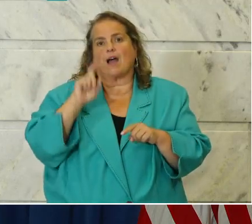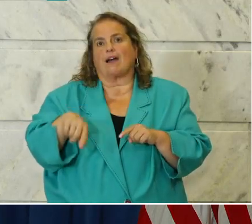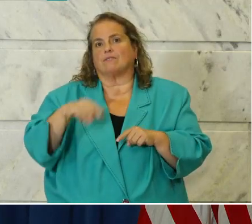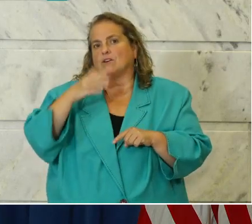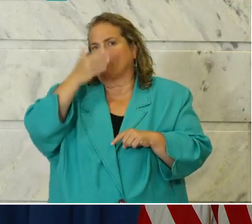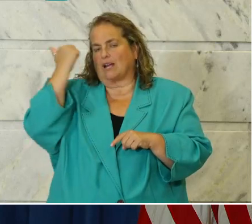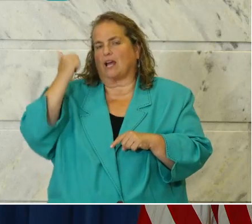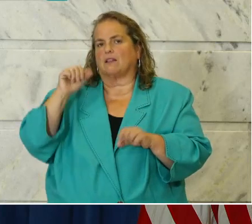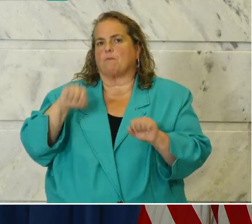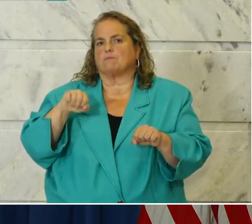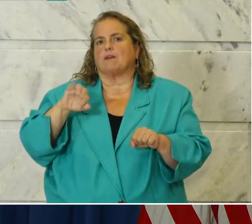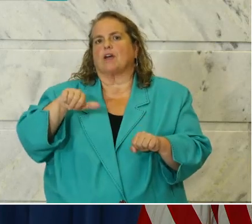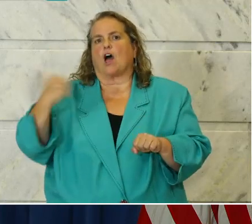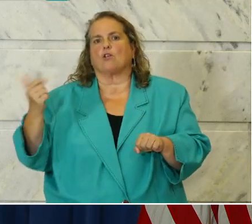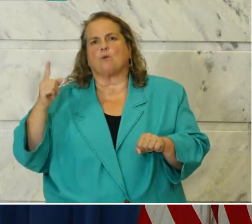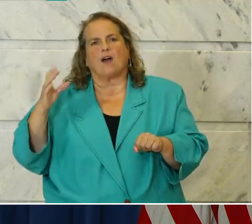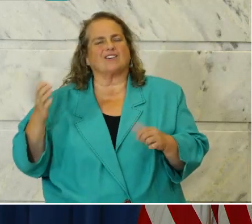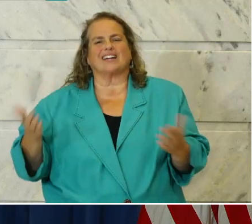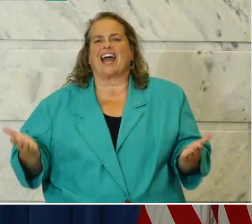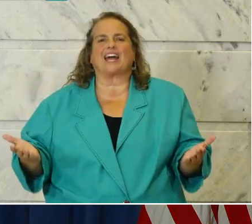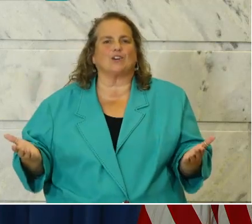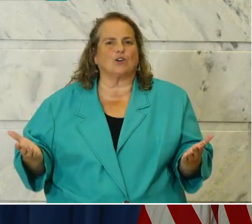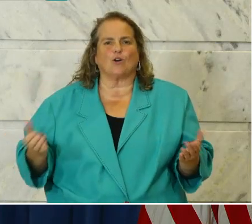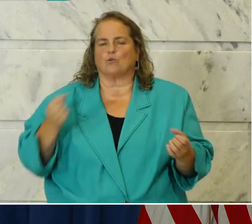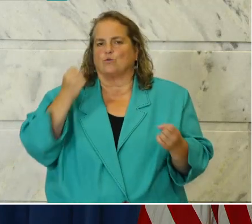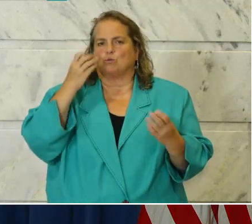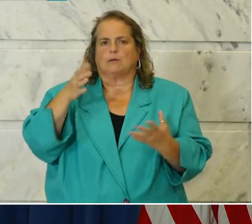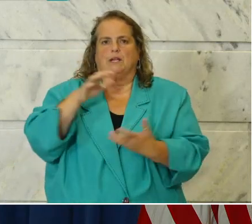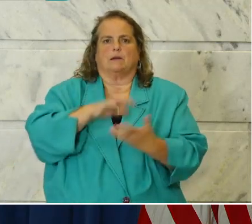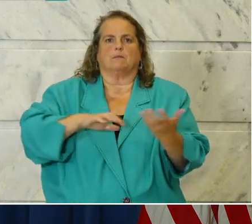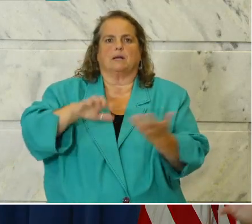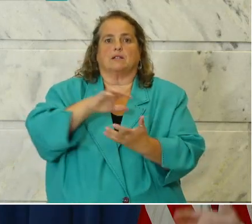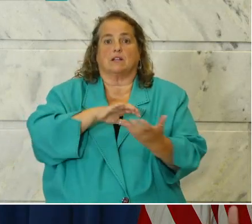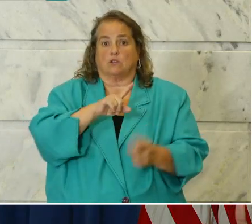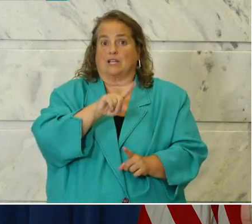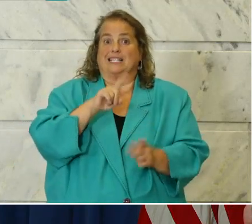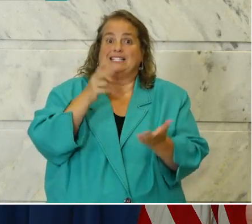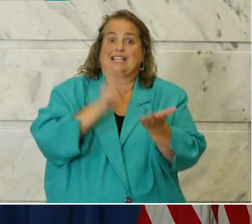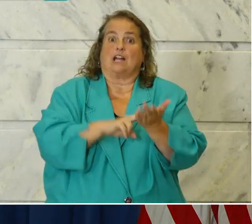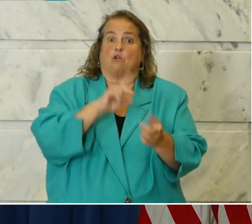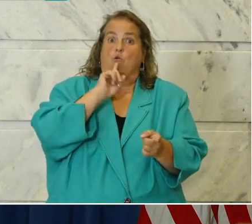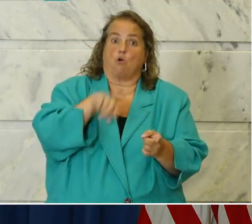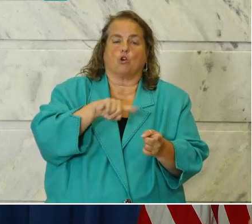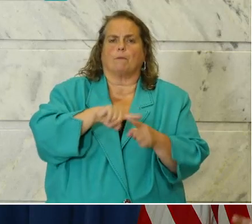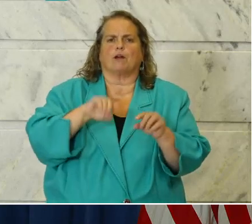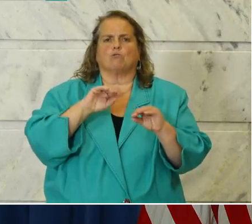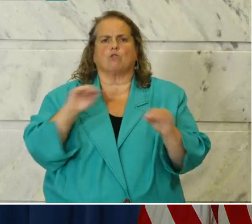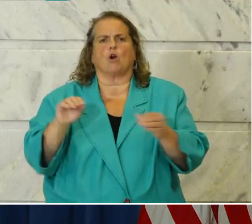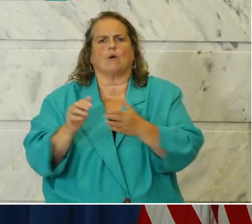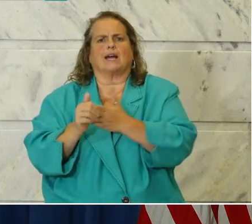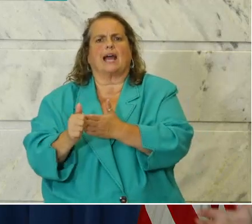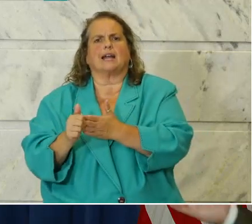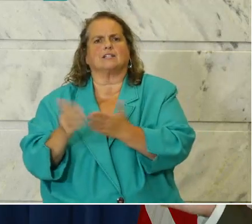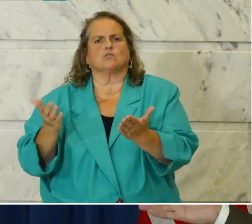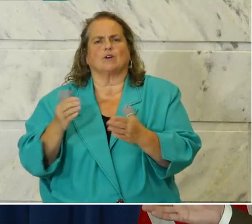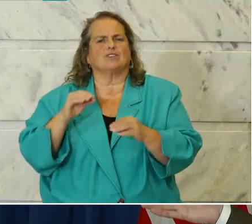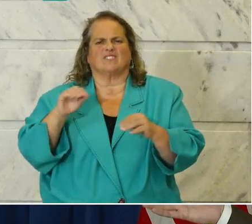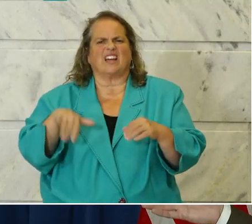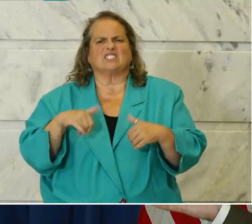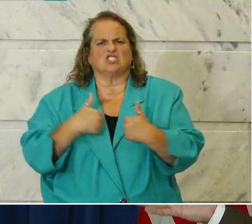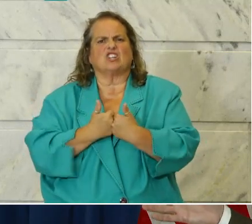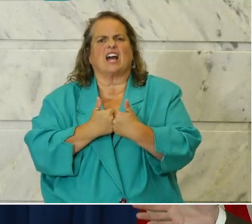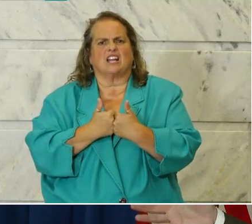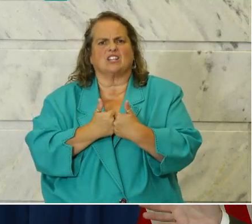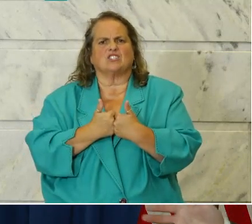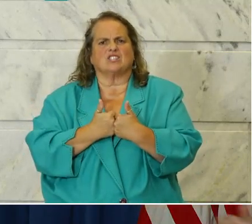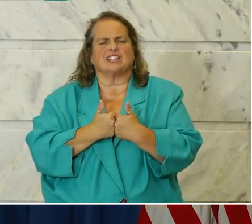of the other $100. But this is when an order's been signed and we don't get guidance for a month. That's challenging. And I know sometimes it's